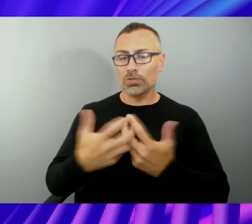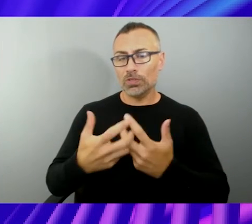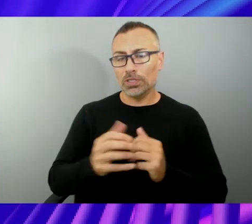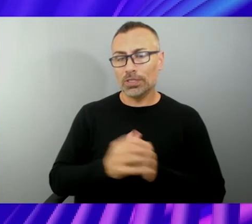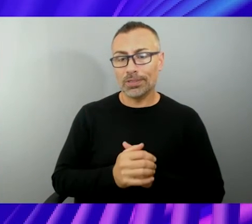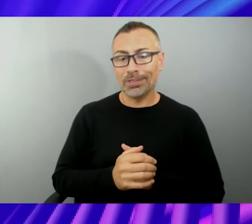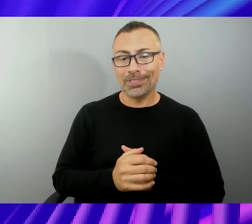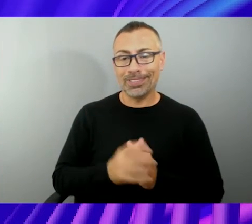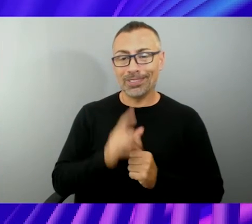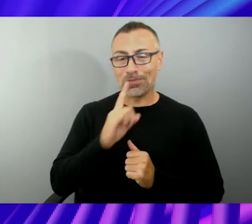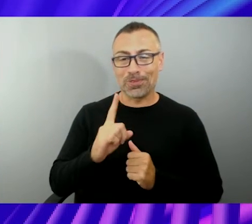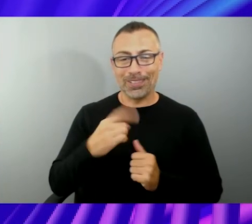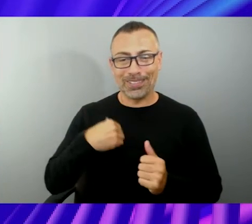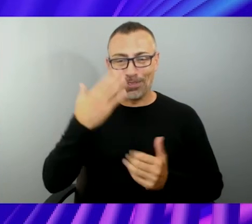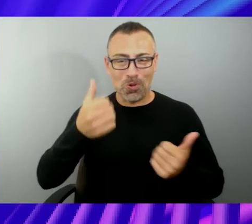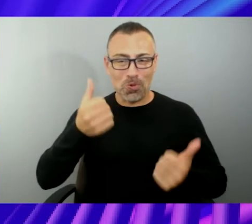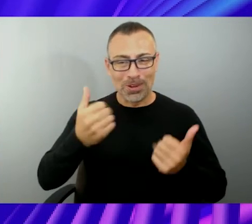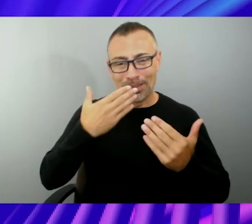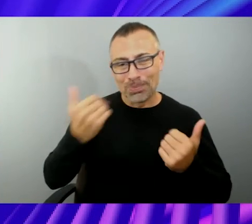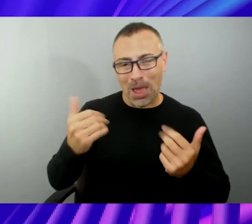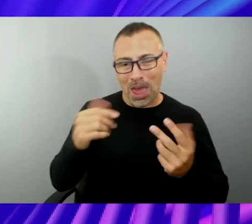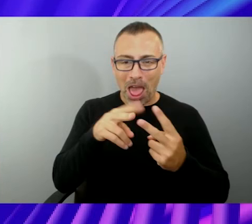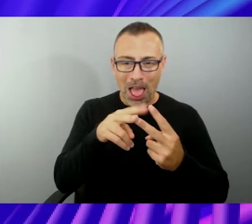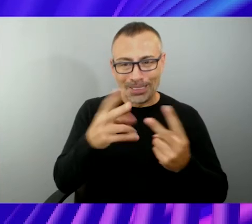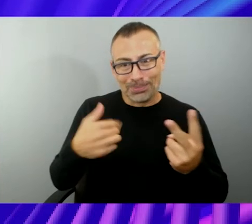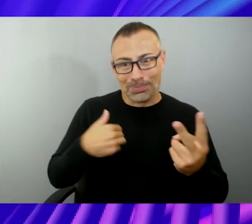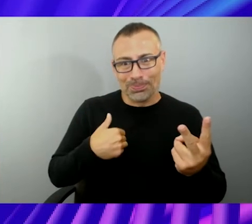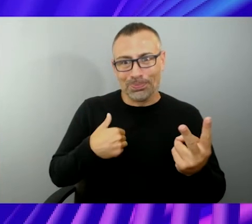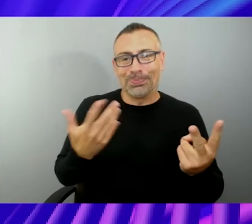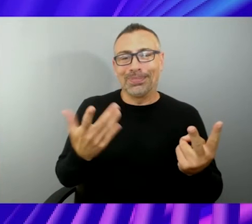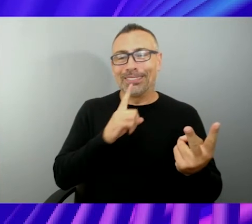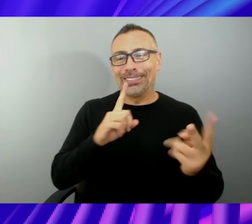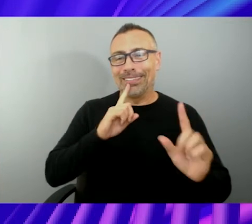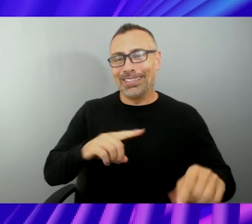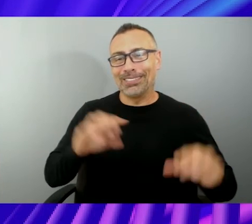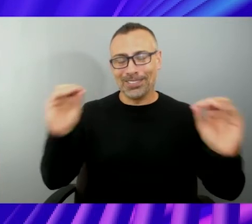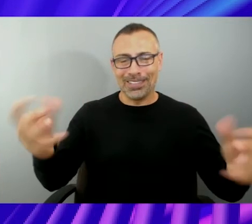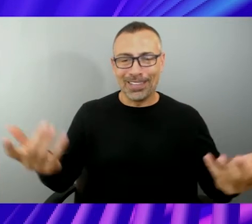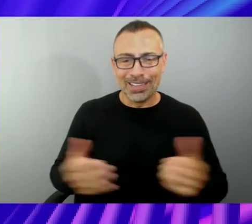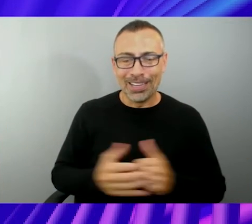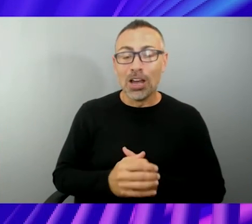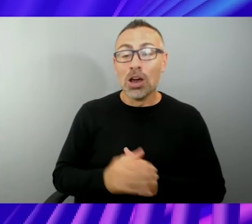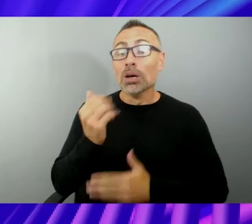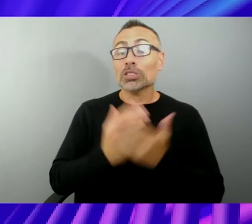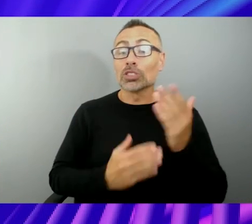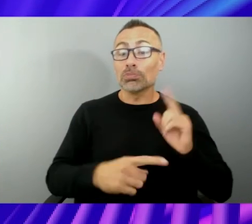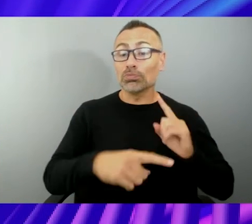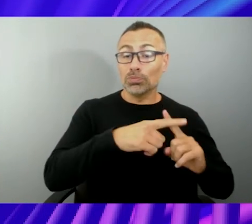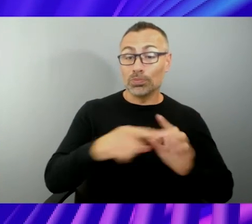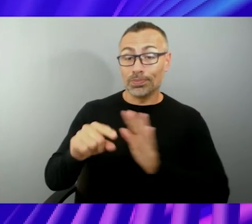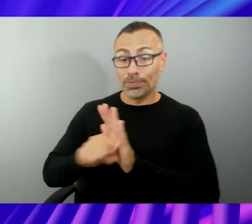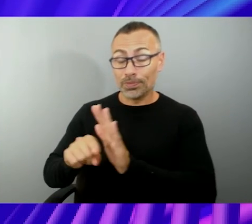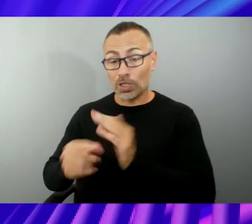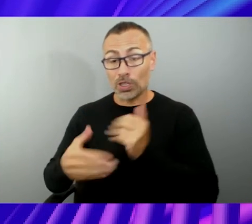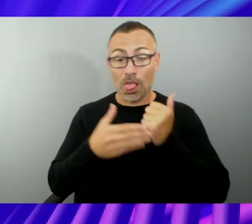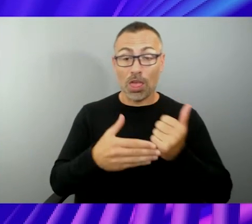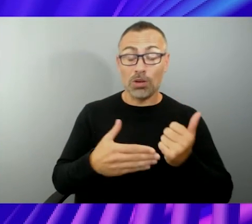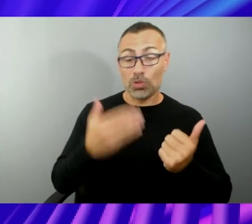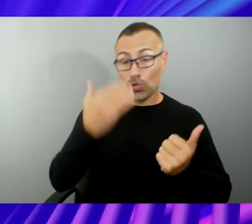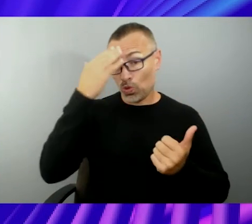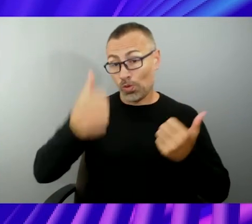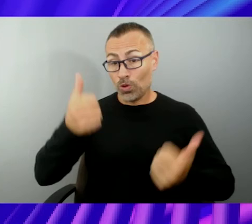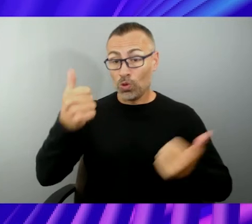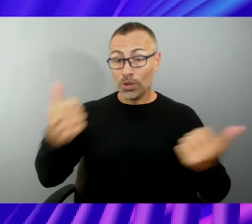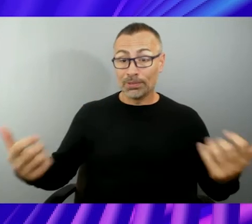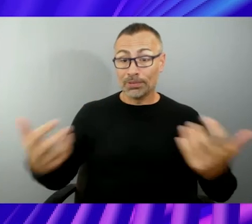which one is better. But some of the pros and cons that we can discuss that can maybe help to identify which one actually fits the use case a little bit better,